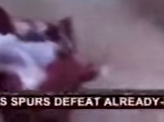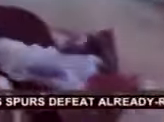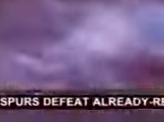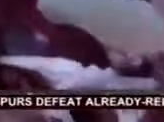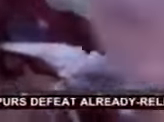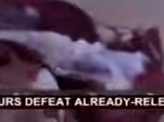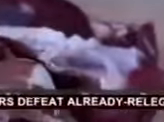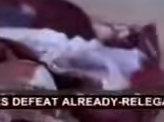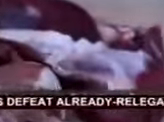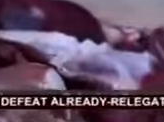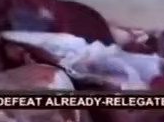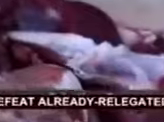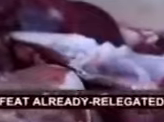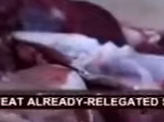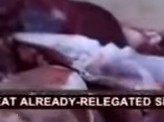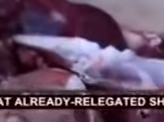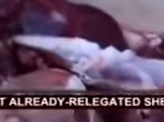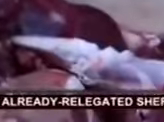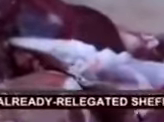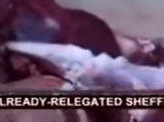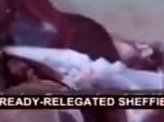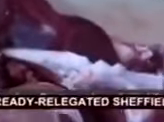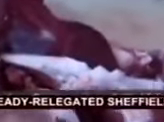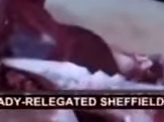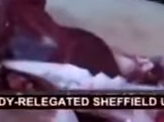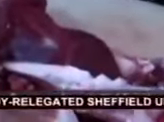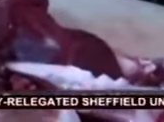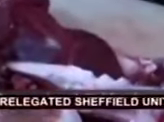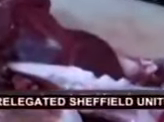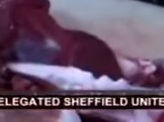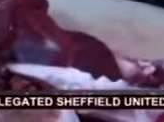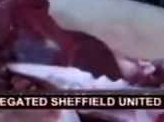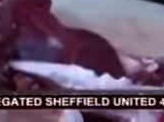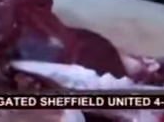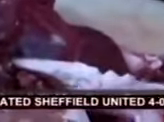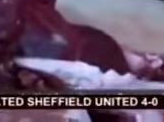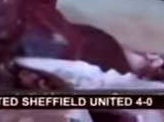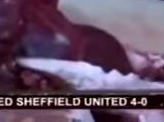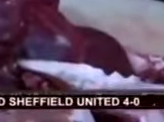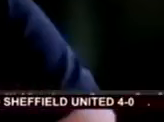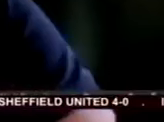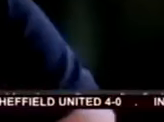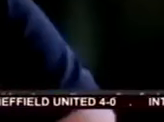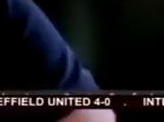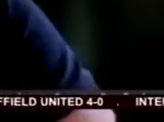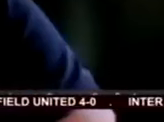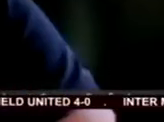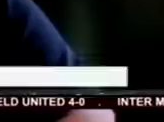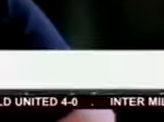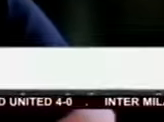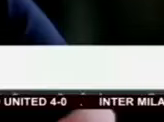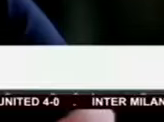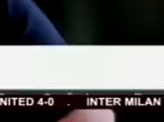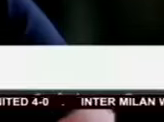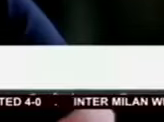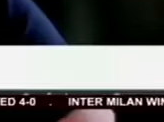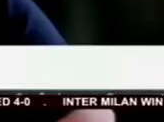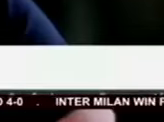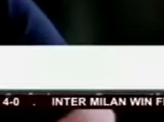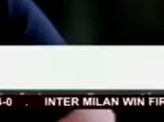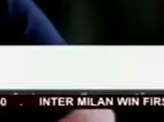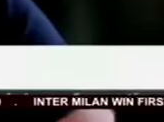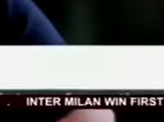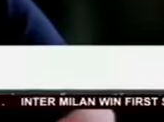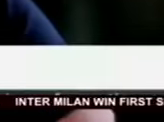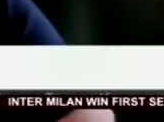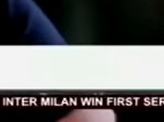ila safaro be tama kam bakele nyin subolla karola adu ya jiki fanko senelal wolemu be antiolti min ya